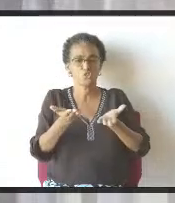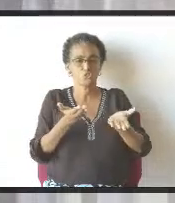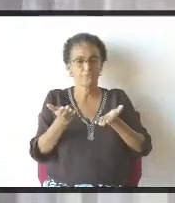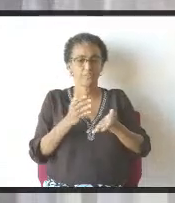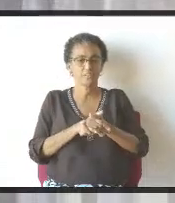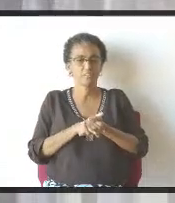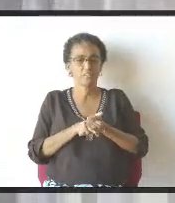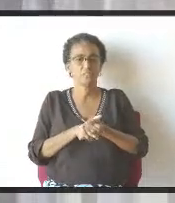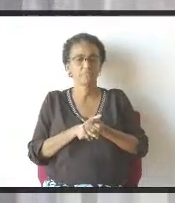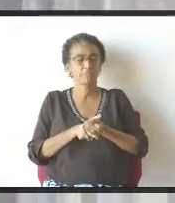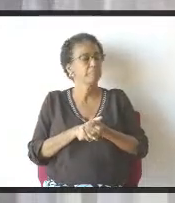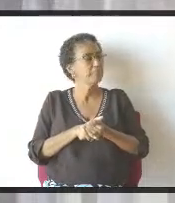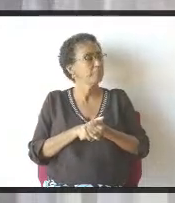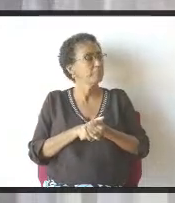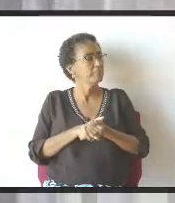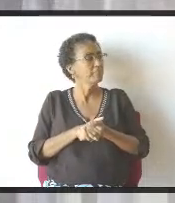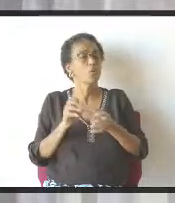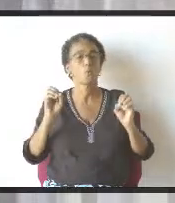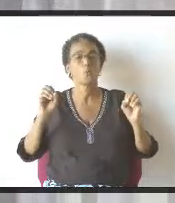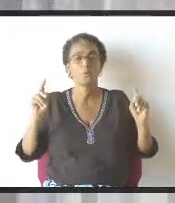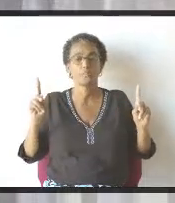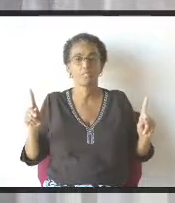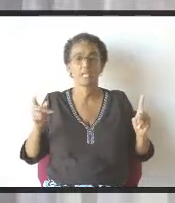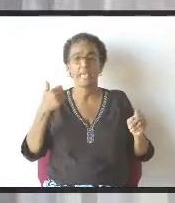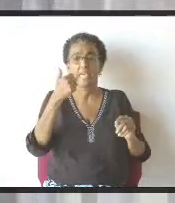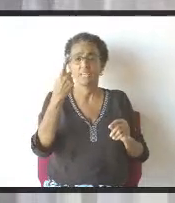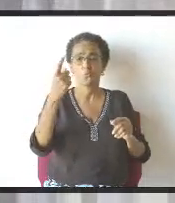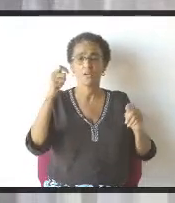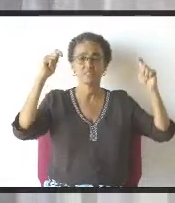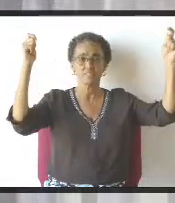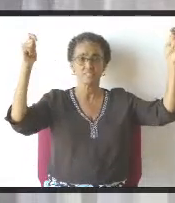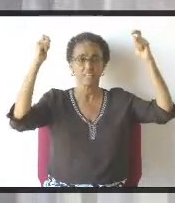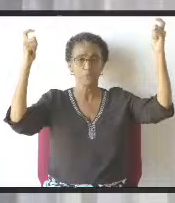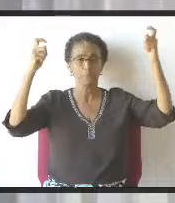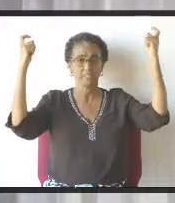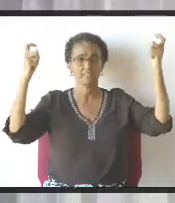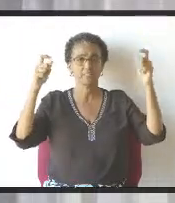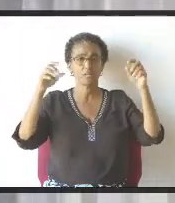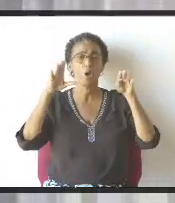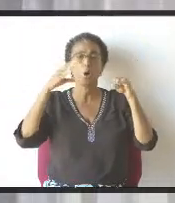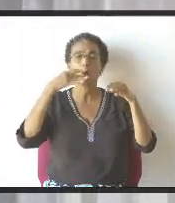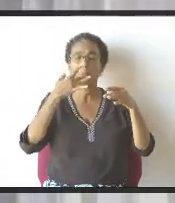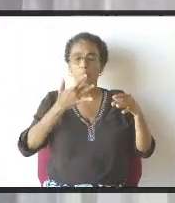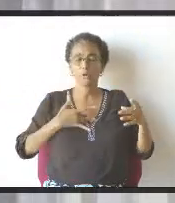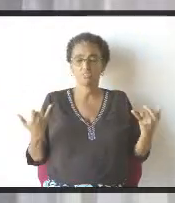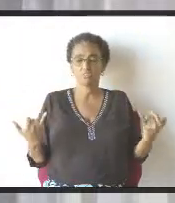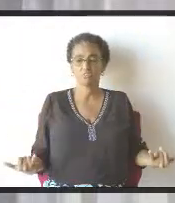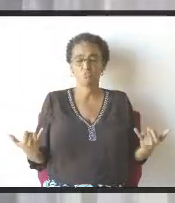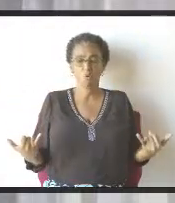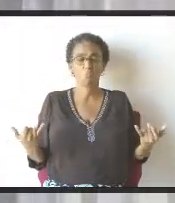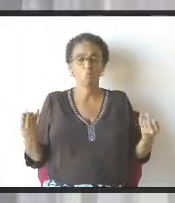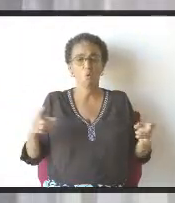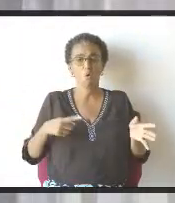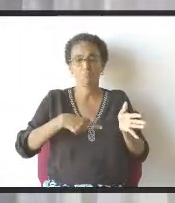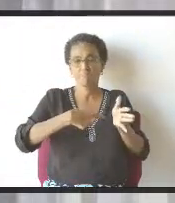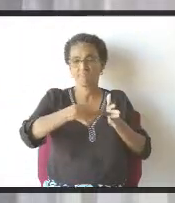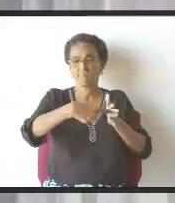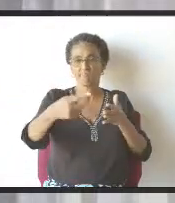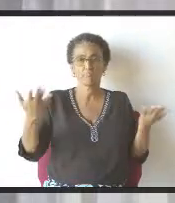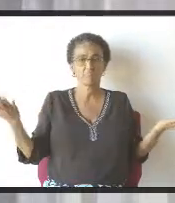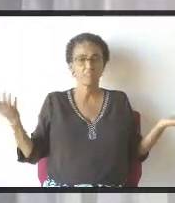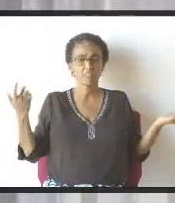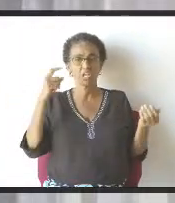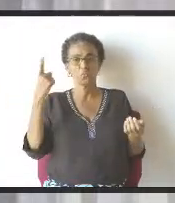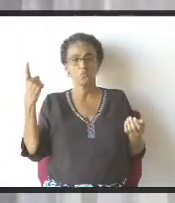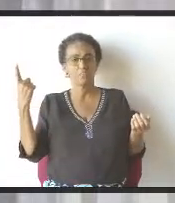as well. All right, anyone celebrating a birthday today or sometime during this week? Anyone like that? You can stand for a brief